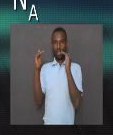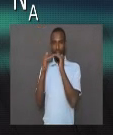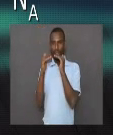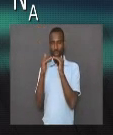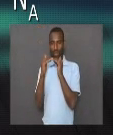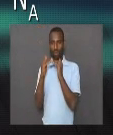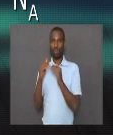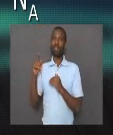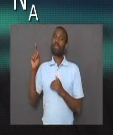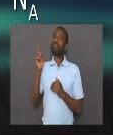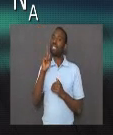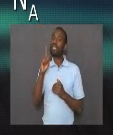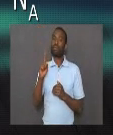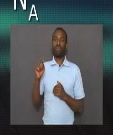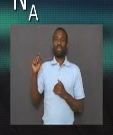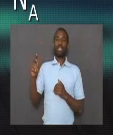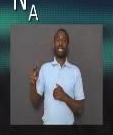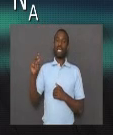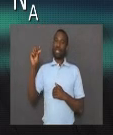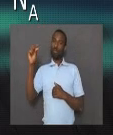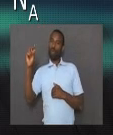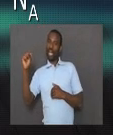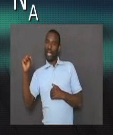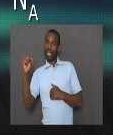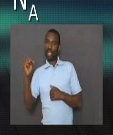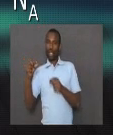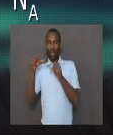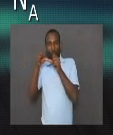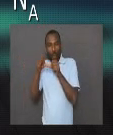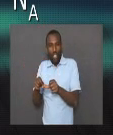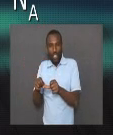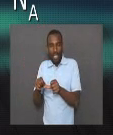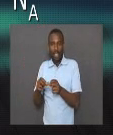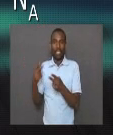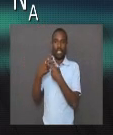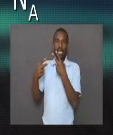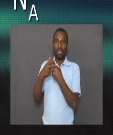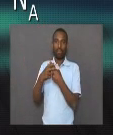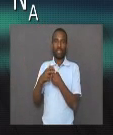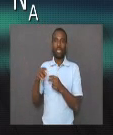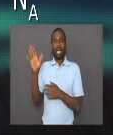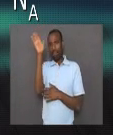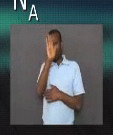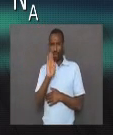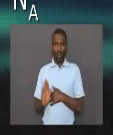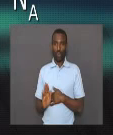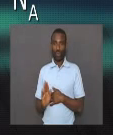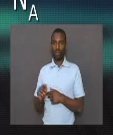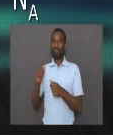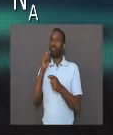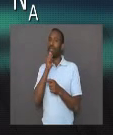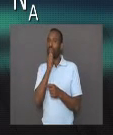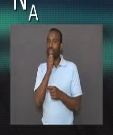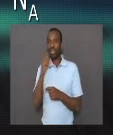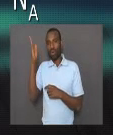molar constant times absolute temperature over